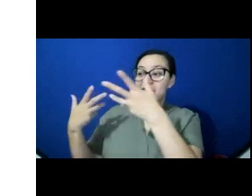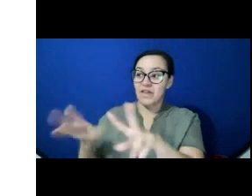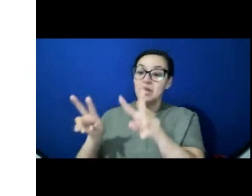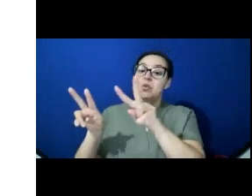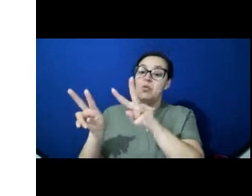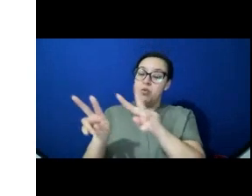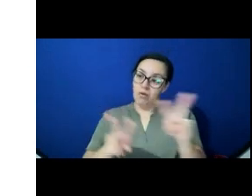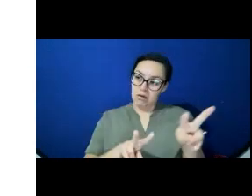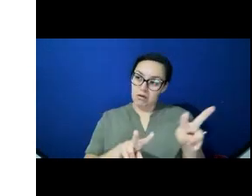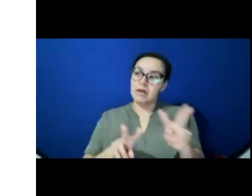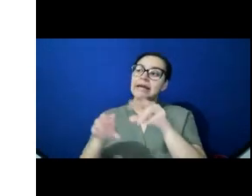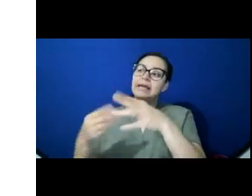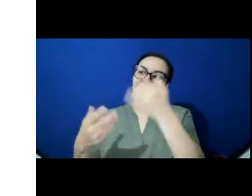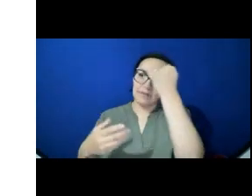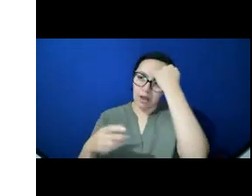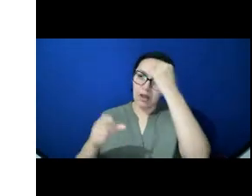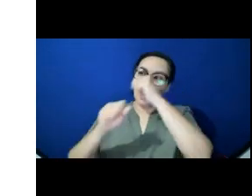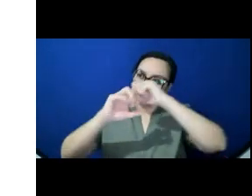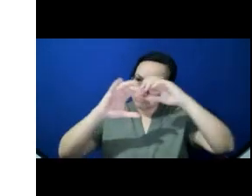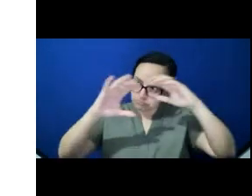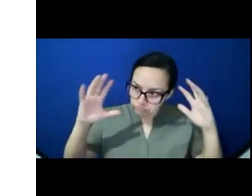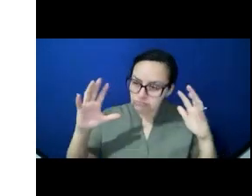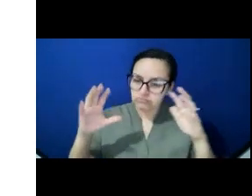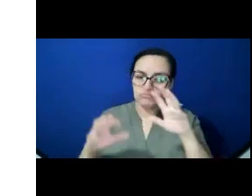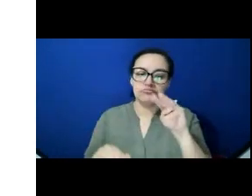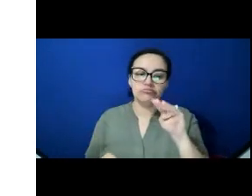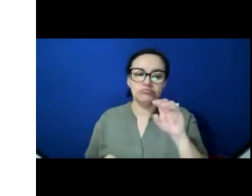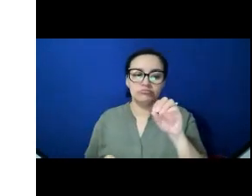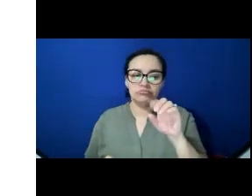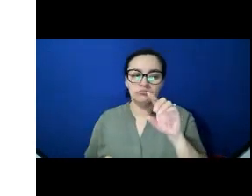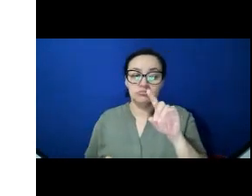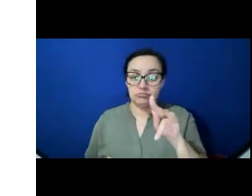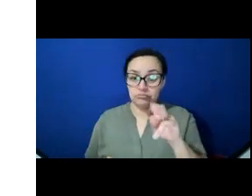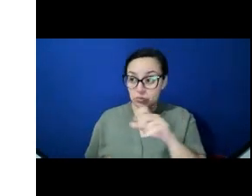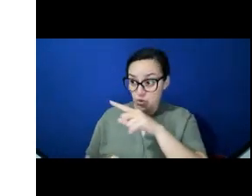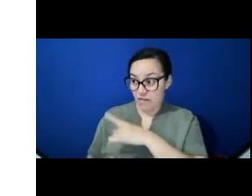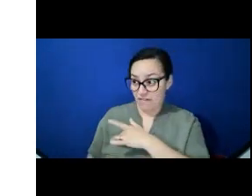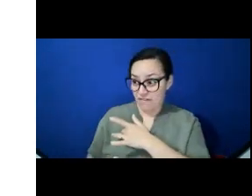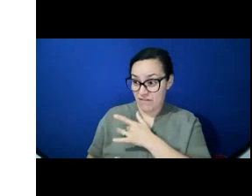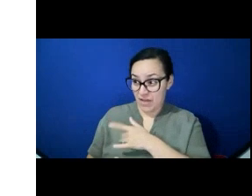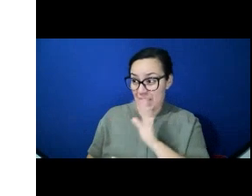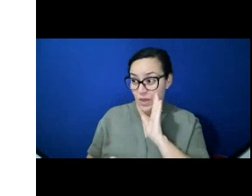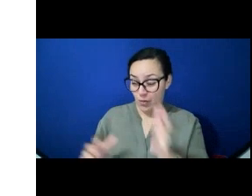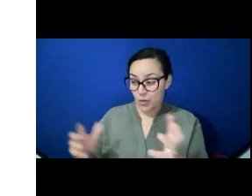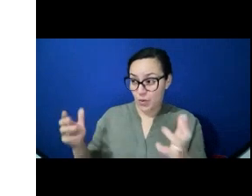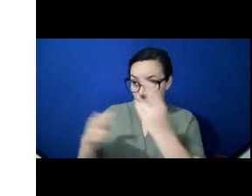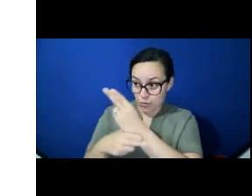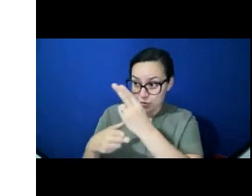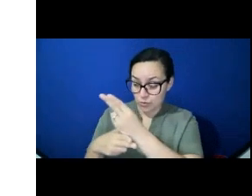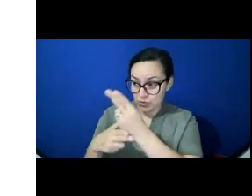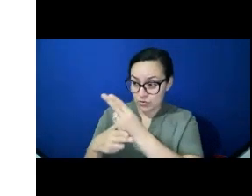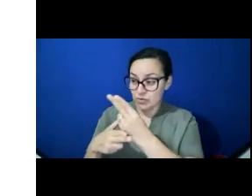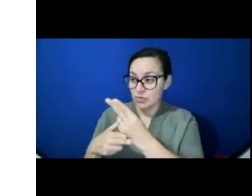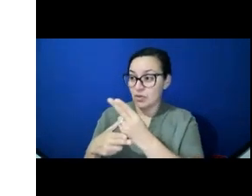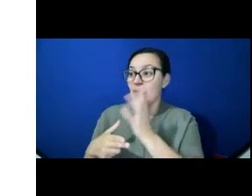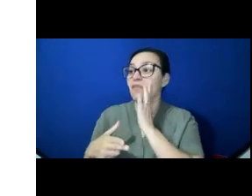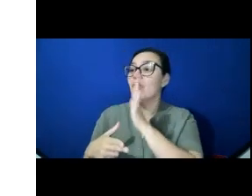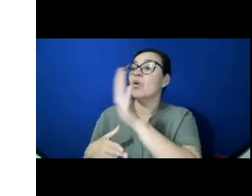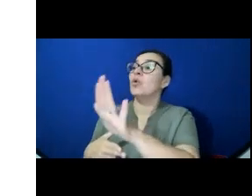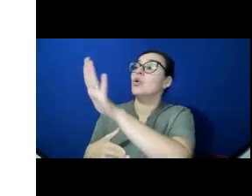seen the más o menos module saben cómo es la cosa, and more or less you se ven understand bien how it works, utilizándolo en sus agencias, would you use it into your o en sus,